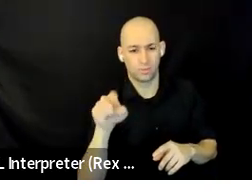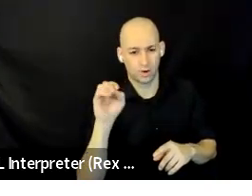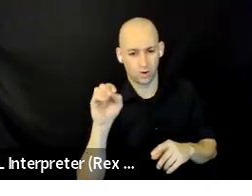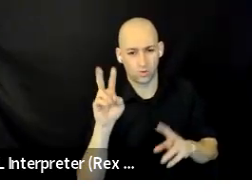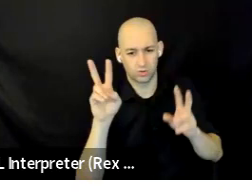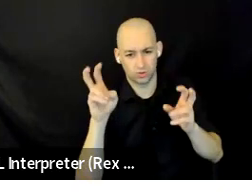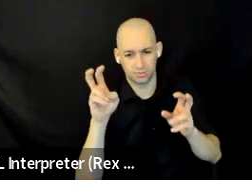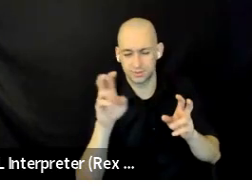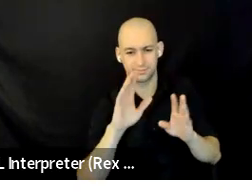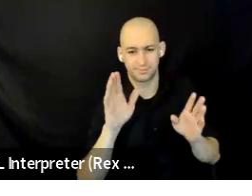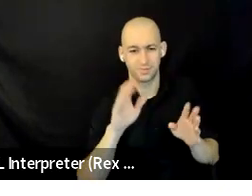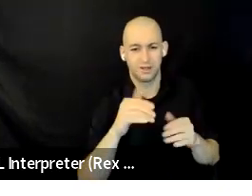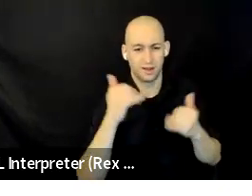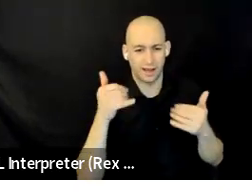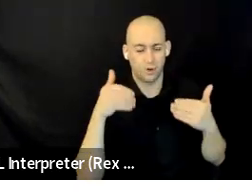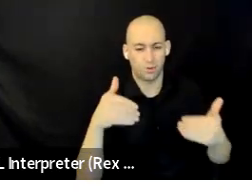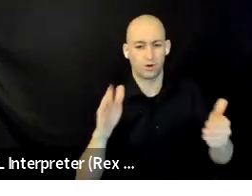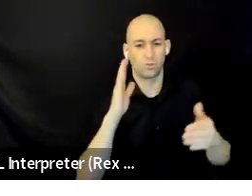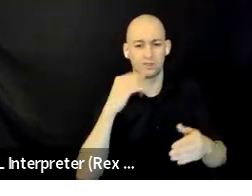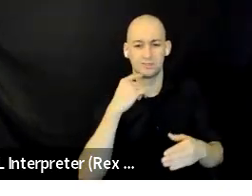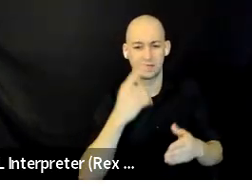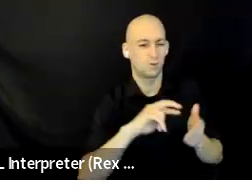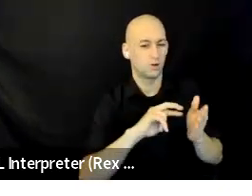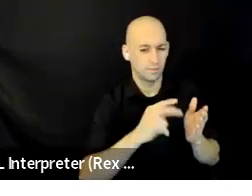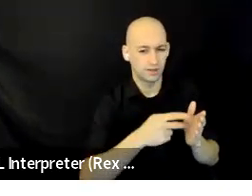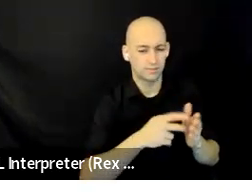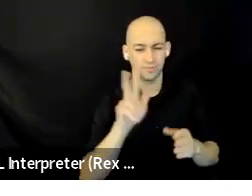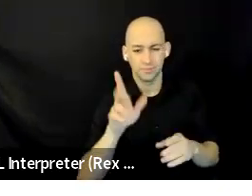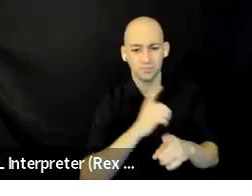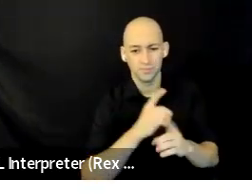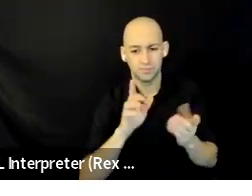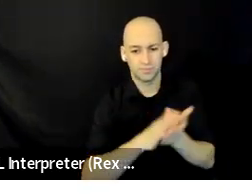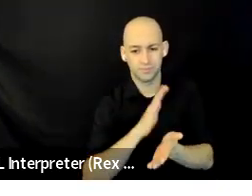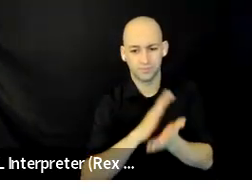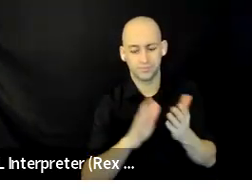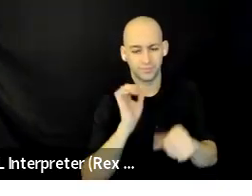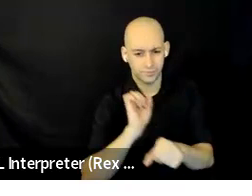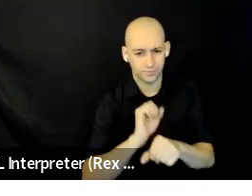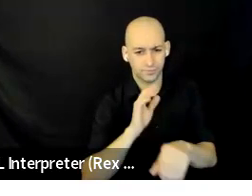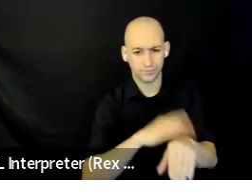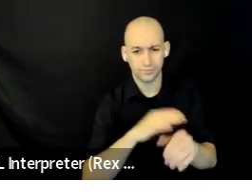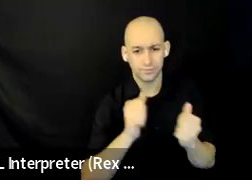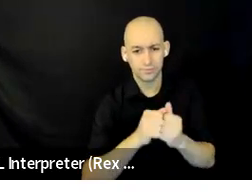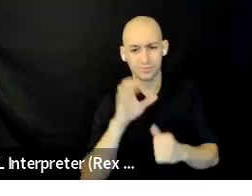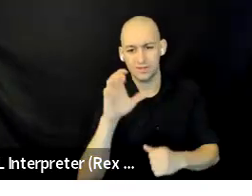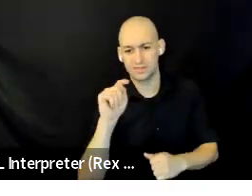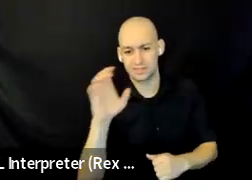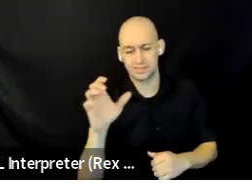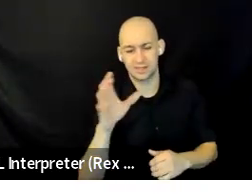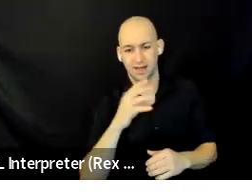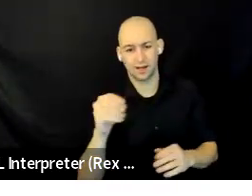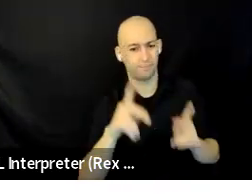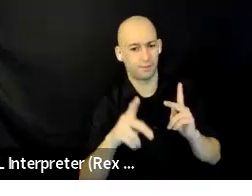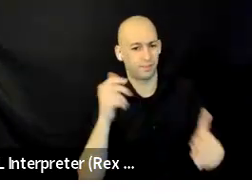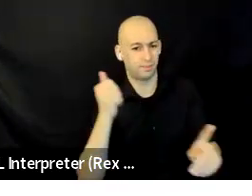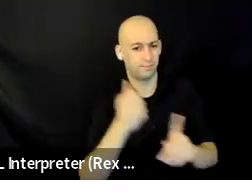we're simply going to state what we mean and reference 3 documents that we'll be working on with CTC and stakeholders to update and